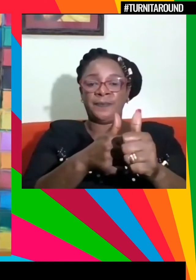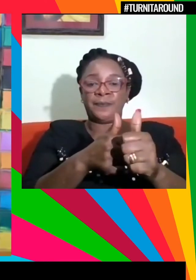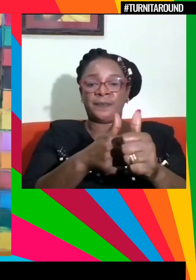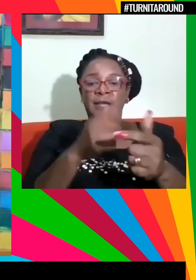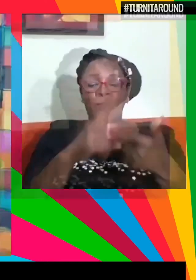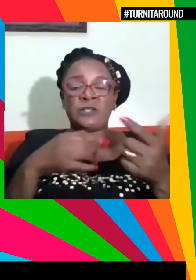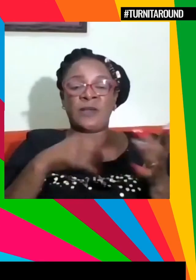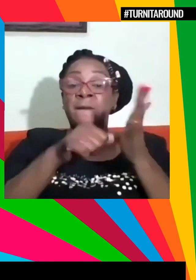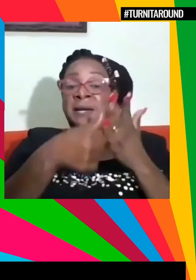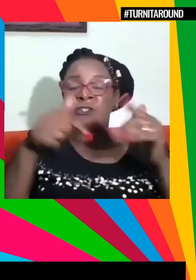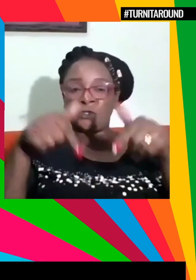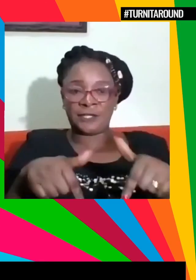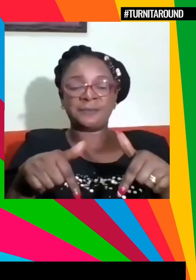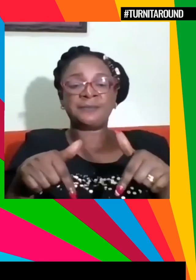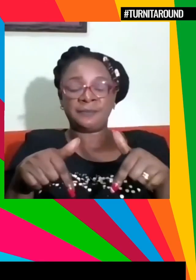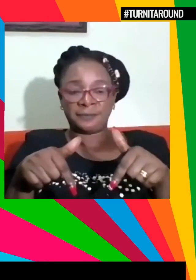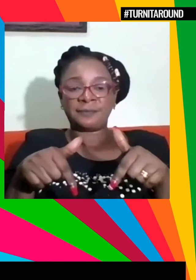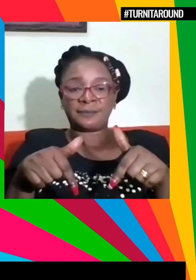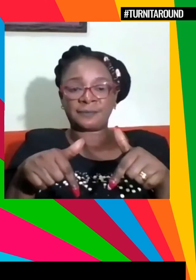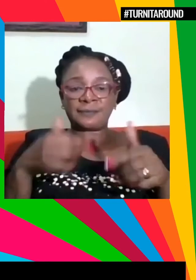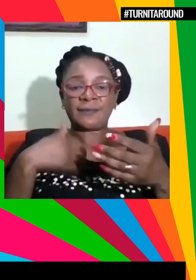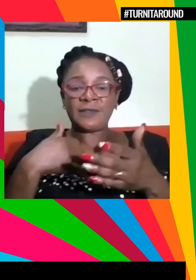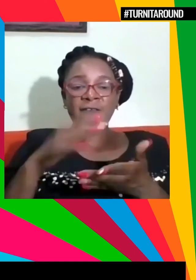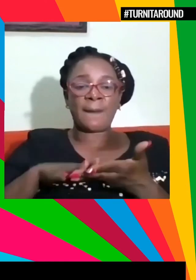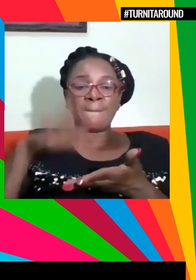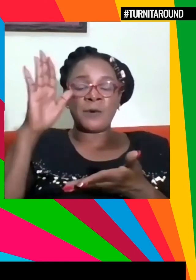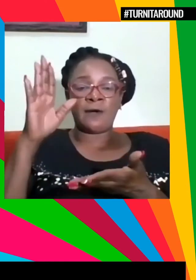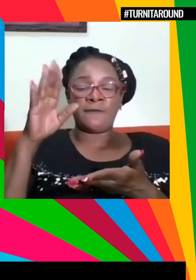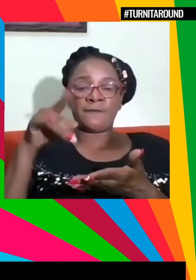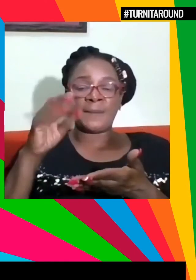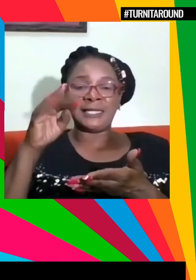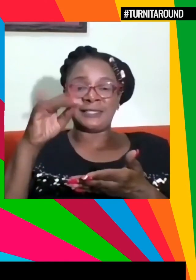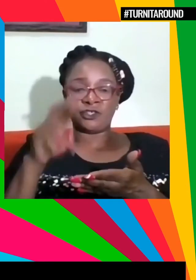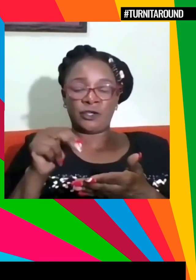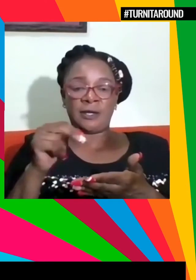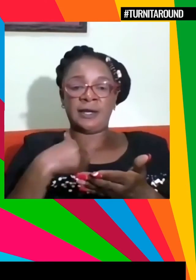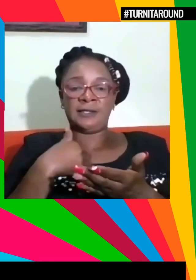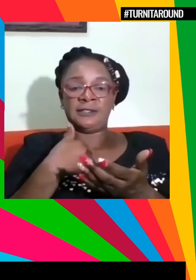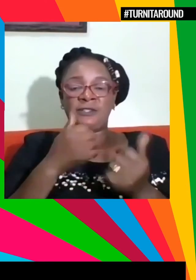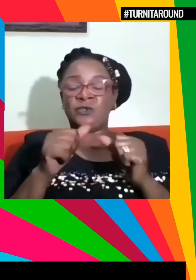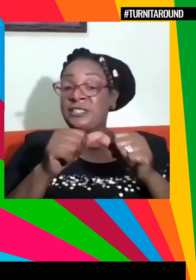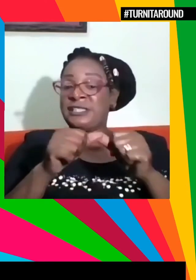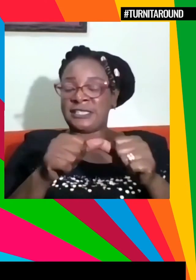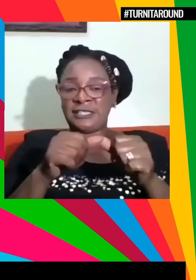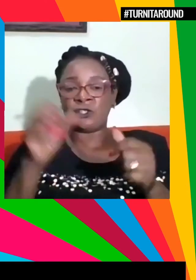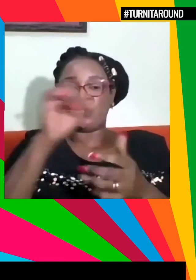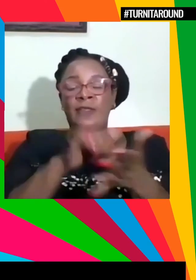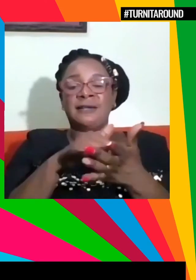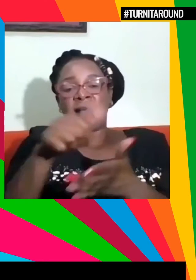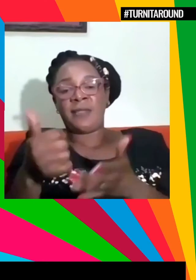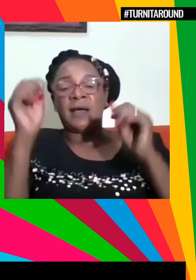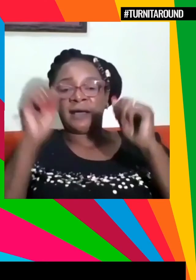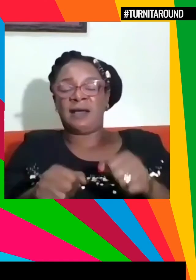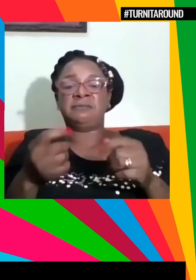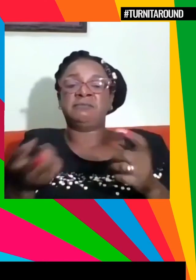date. Yeah, and bring some more like formalization and to the system so that others can jump on board,